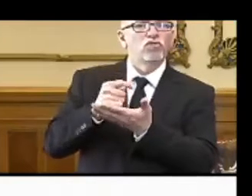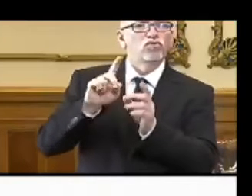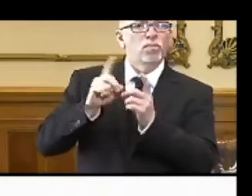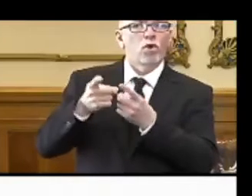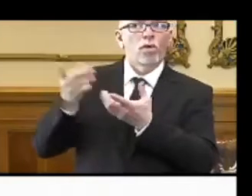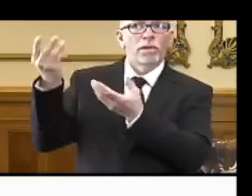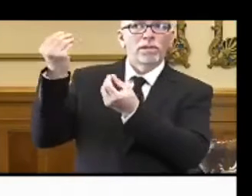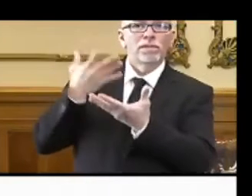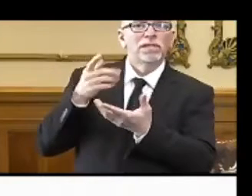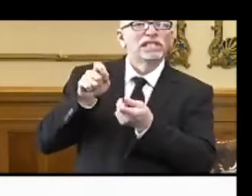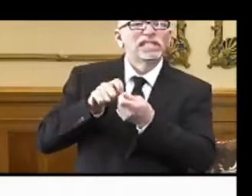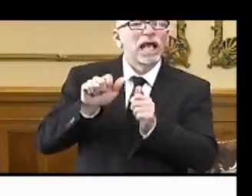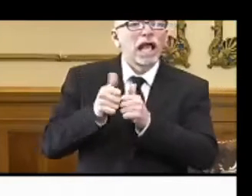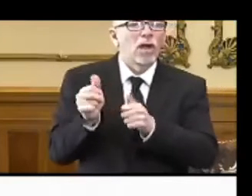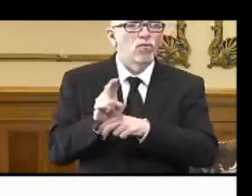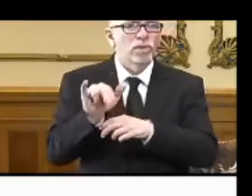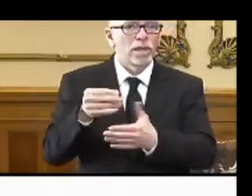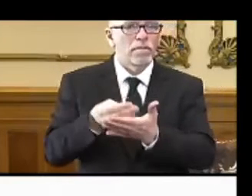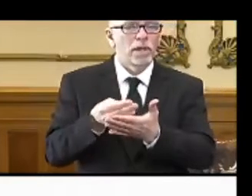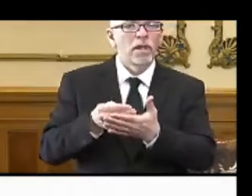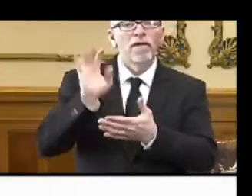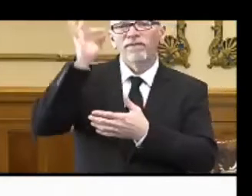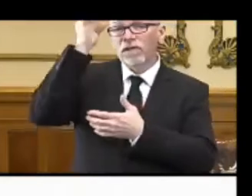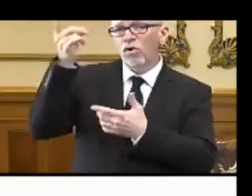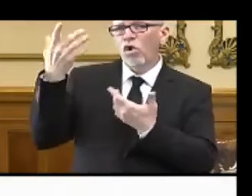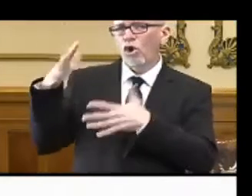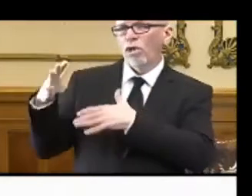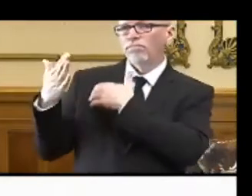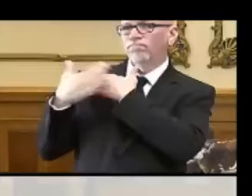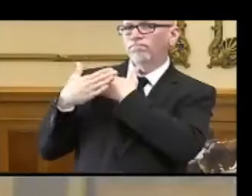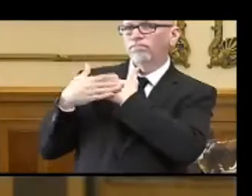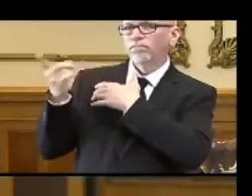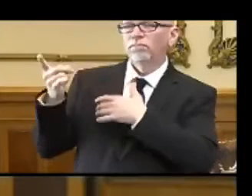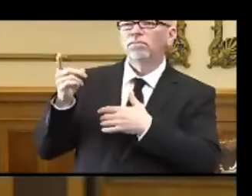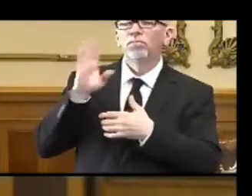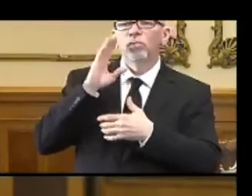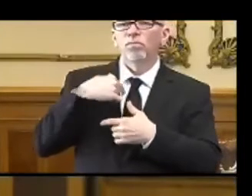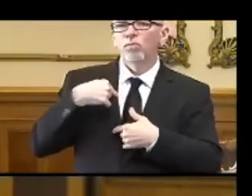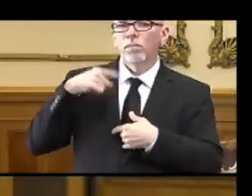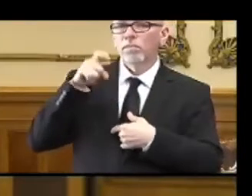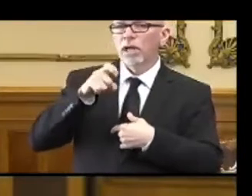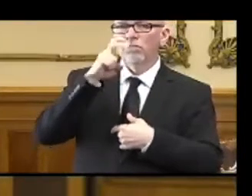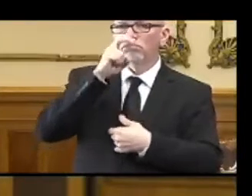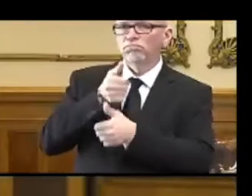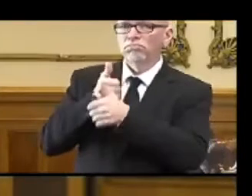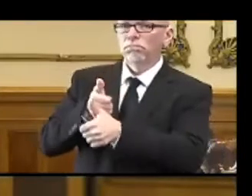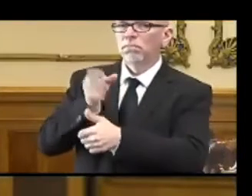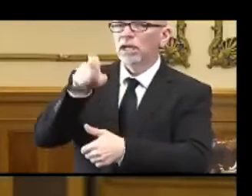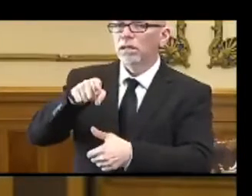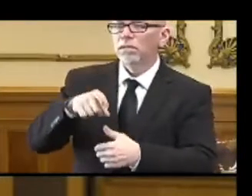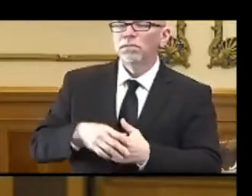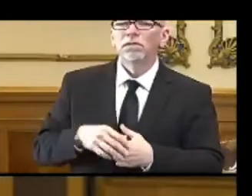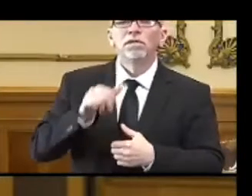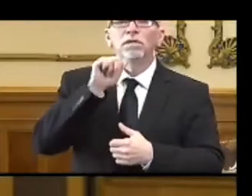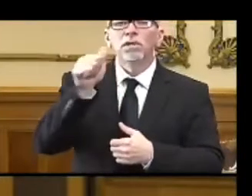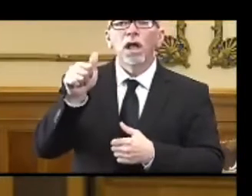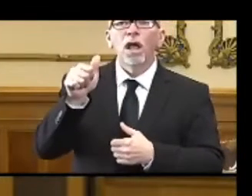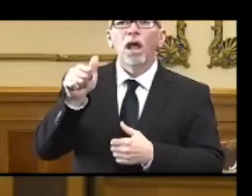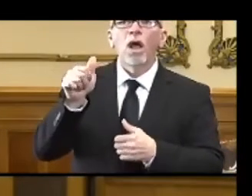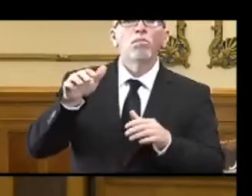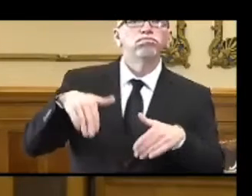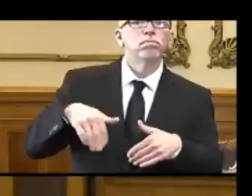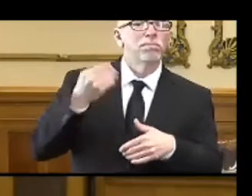particular program. The federal government has already alerted us to a strict compliance program. This is not uncommon. Back